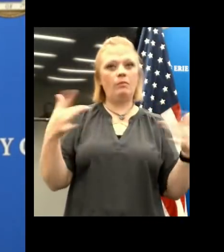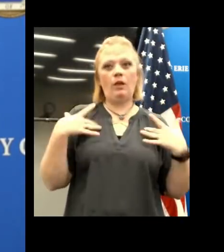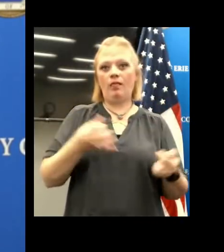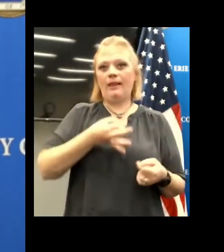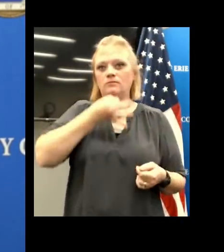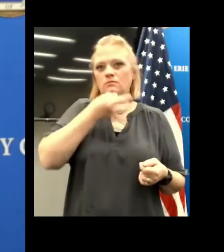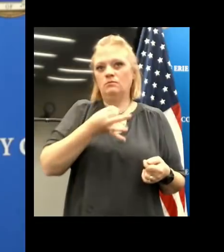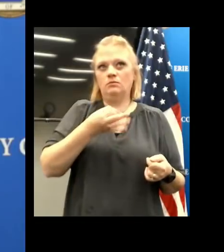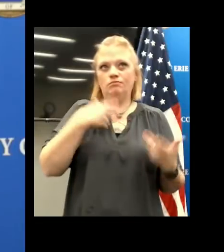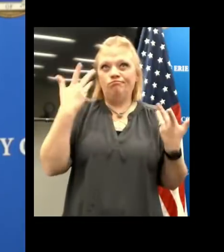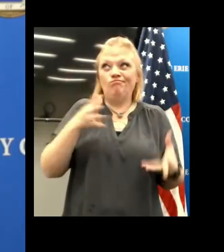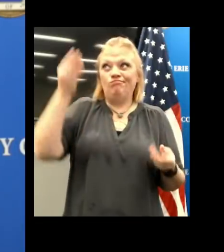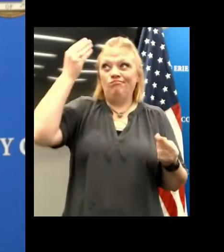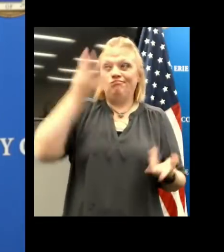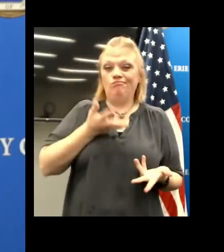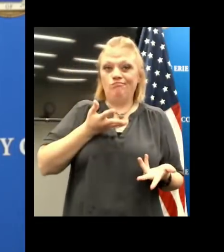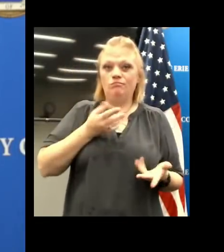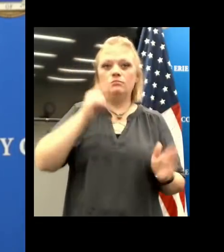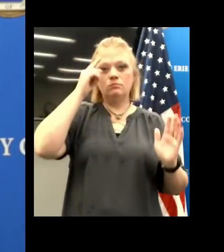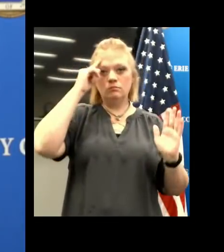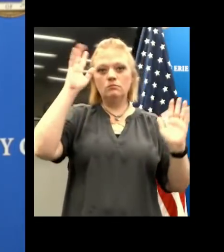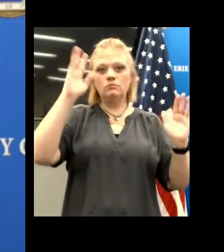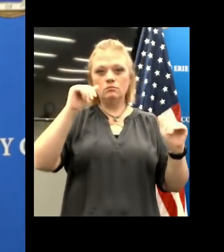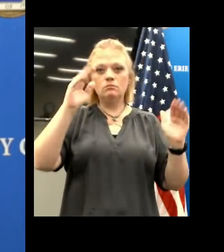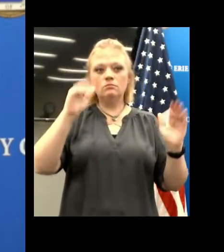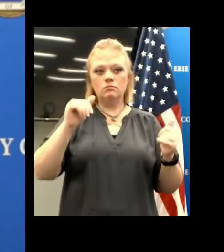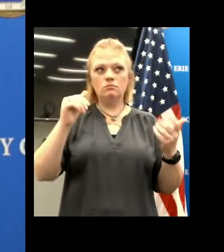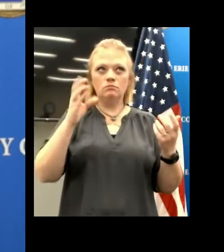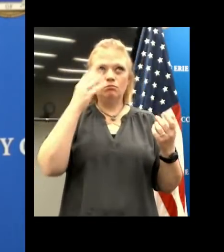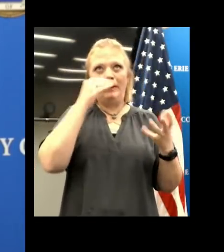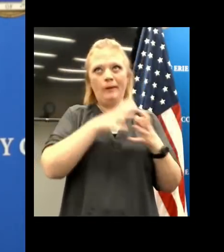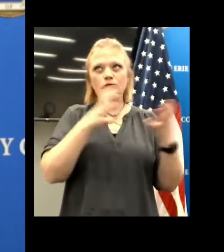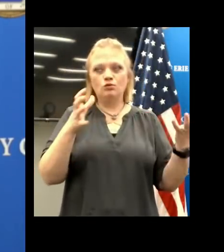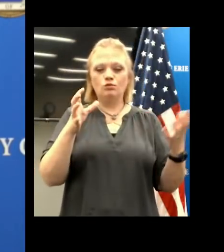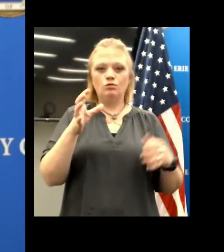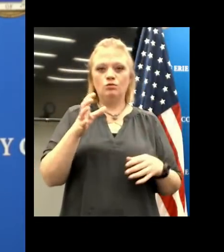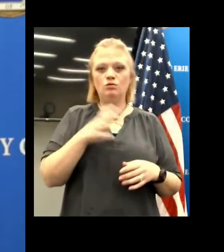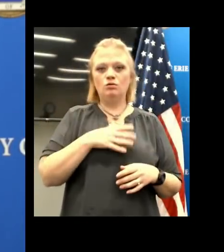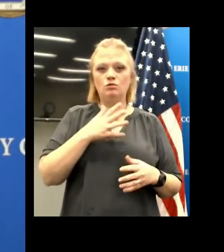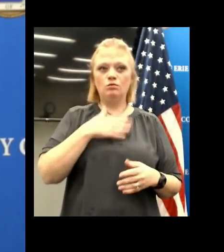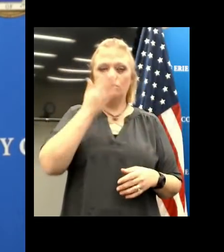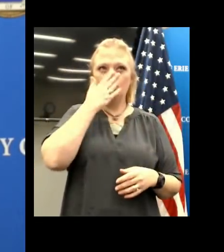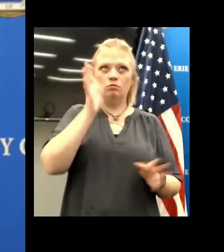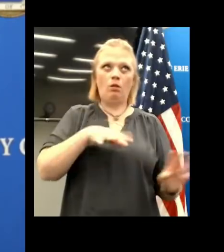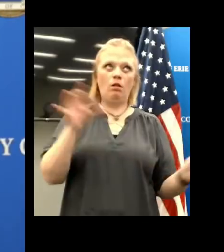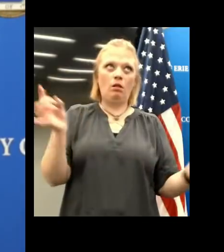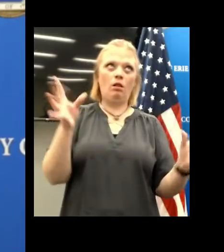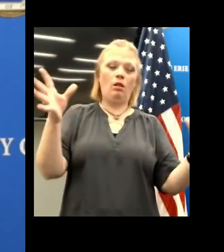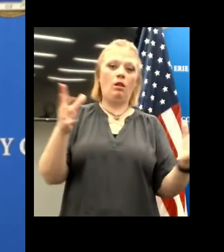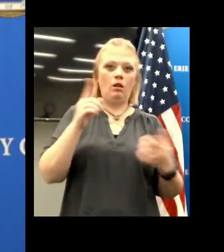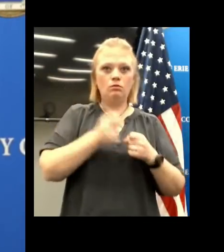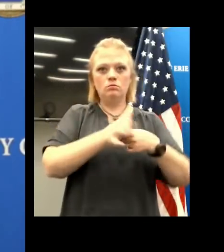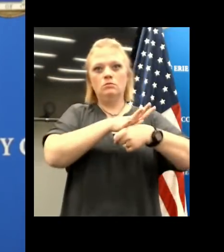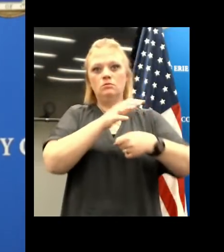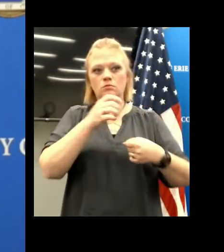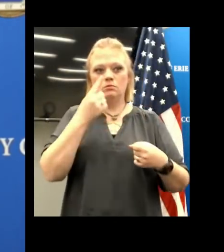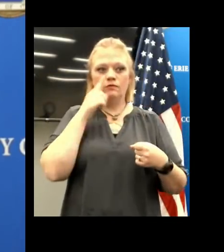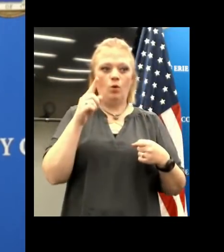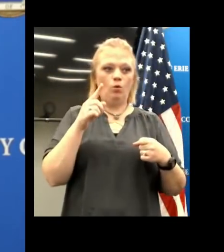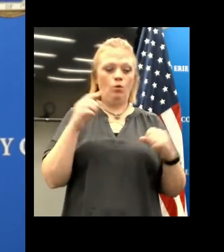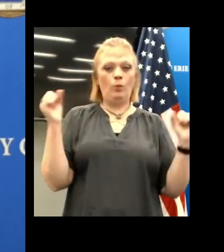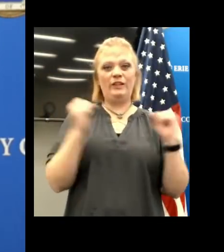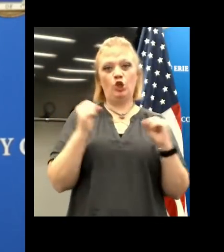telling us that to expect pretty much, doom and gloom with COVID-19 this winter. We